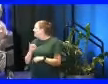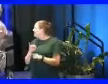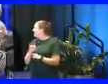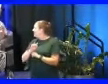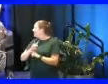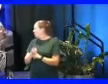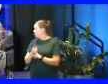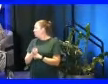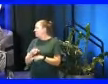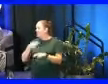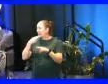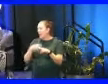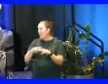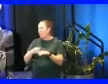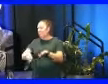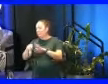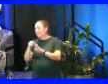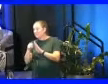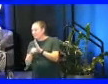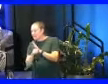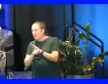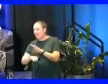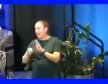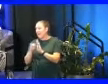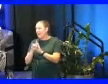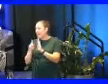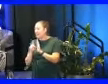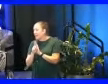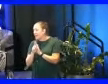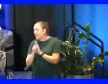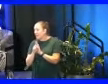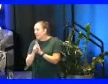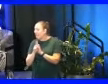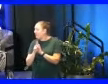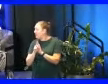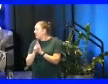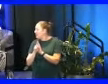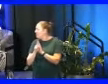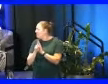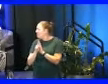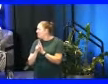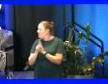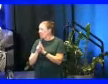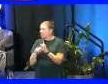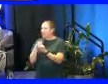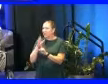your names, your state, and identities that have informed your housing journey.